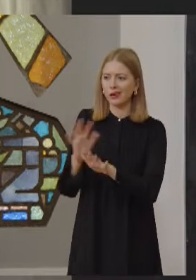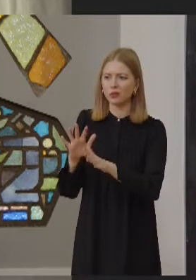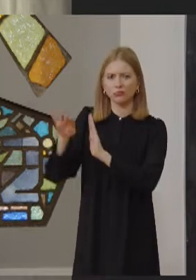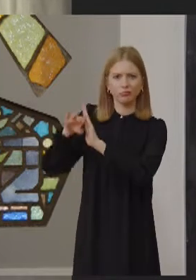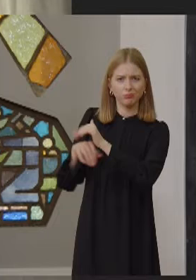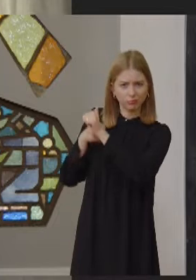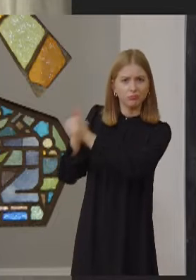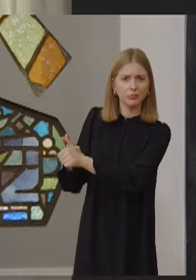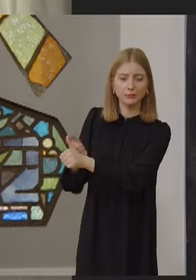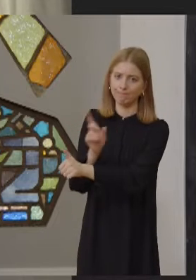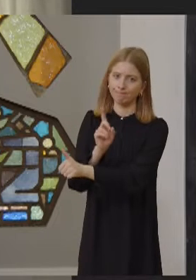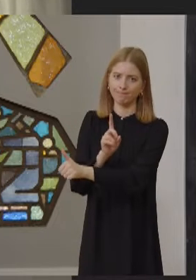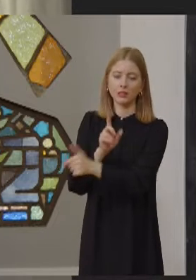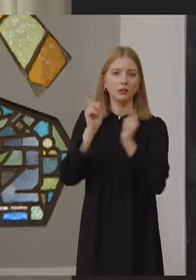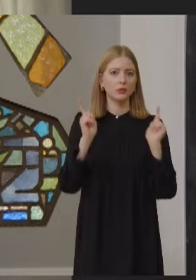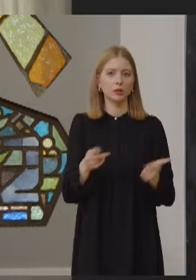their children.